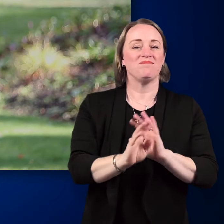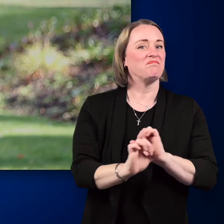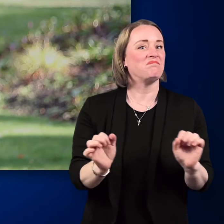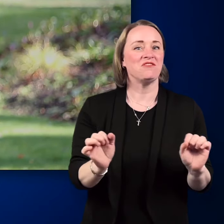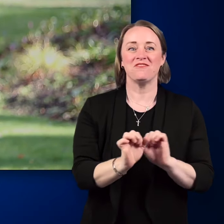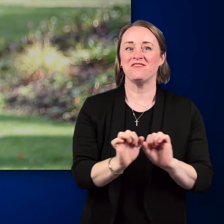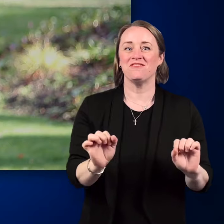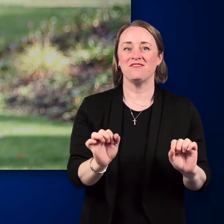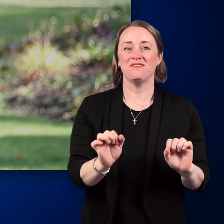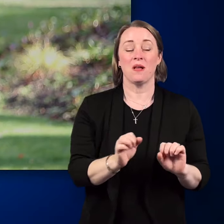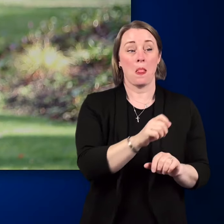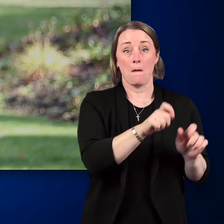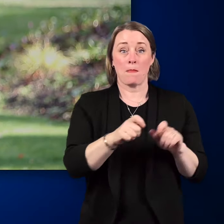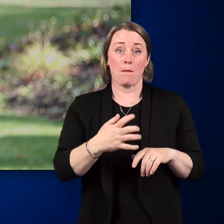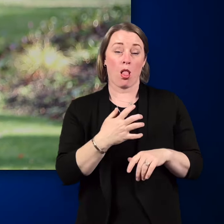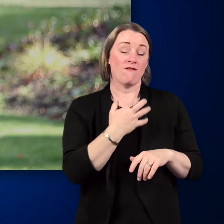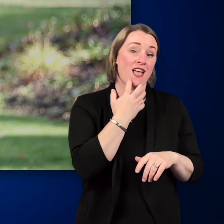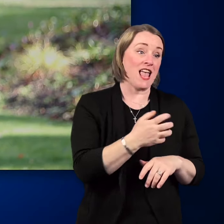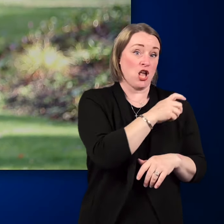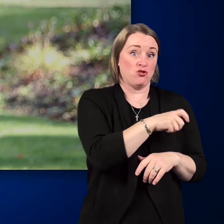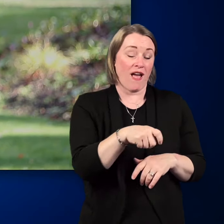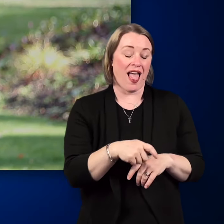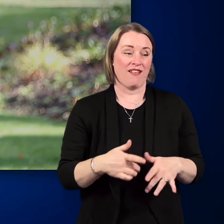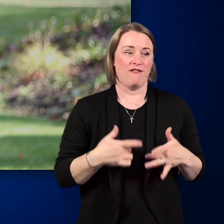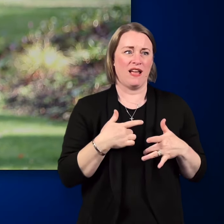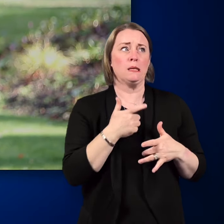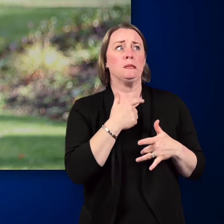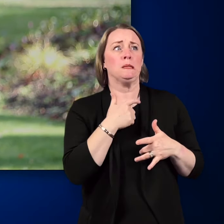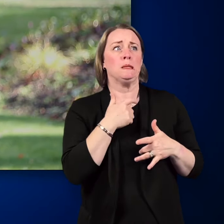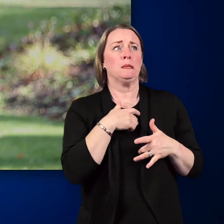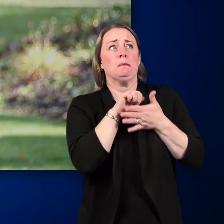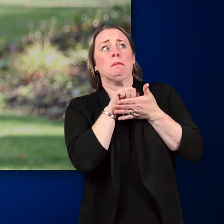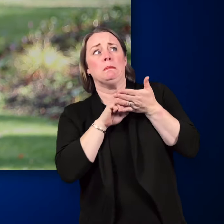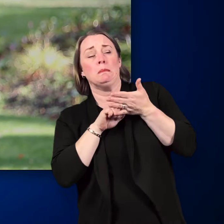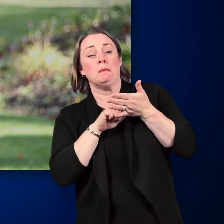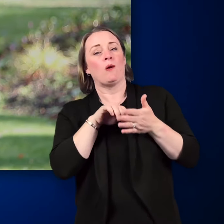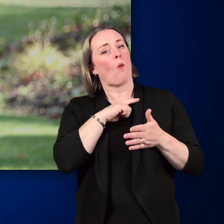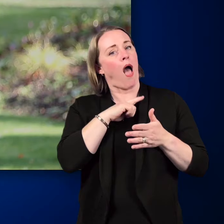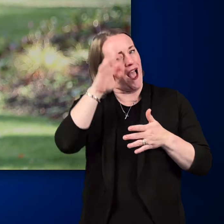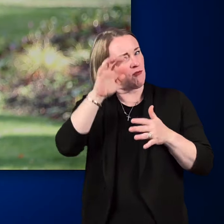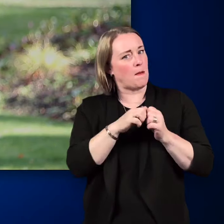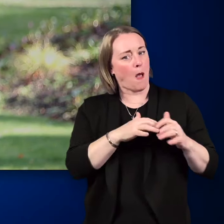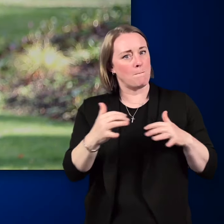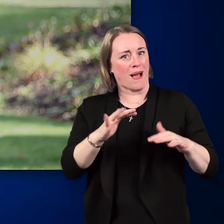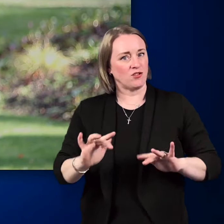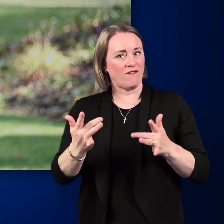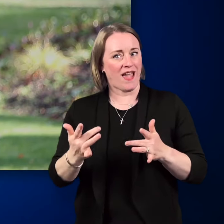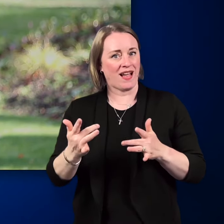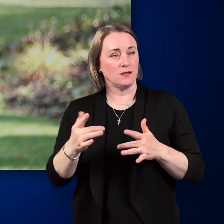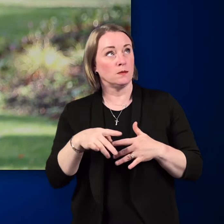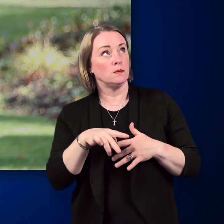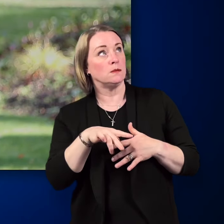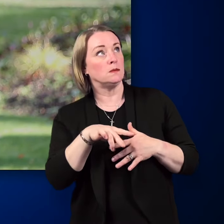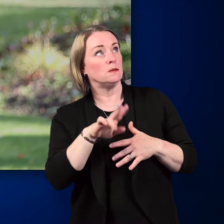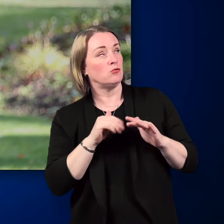intimidated on the battlefield, if you remember, by this guy, Goliath. They were dismayed, it says. And it required a